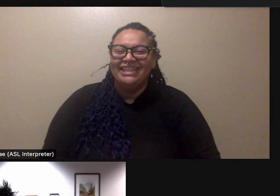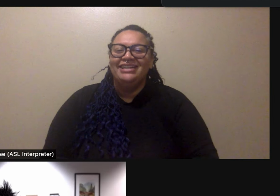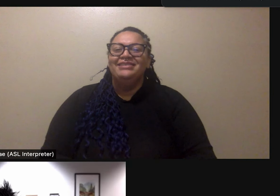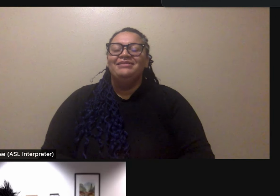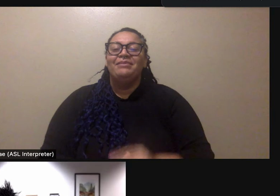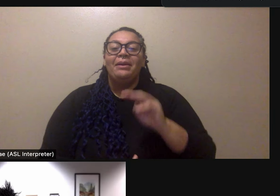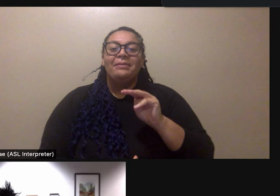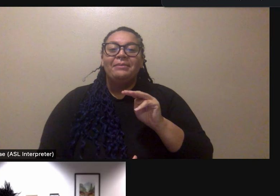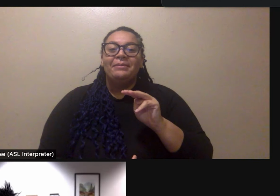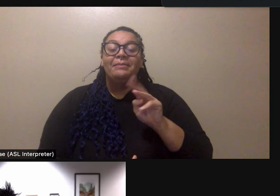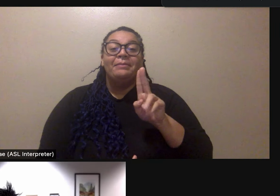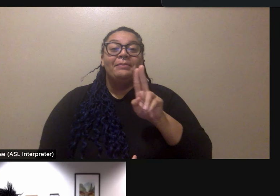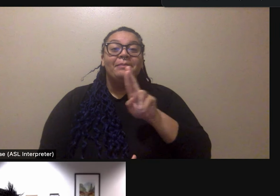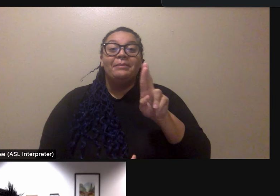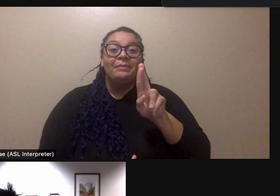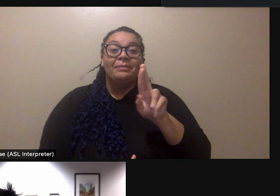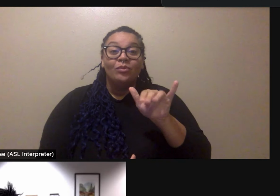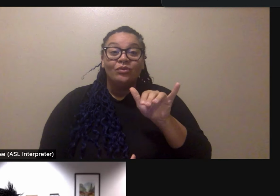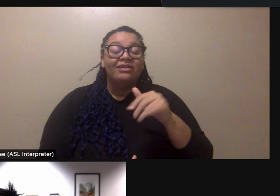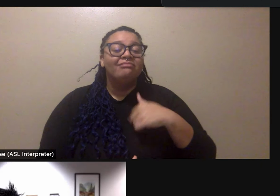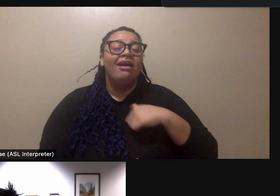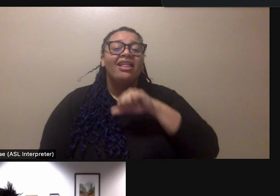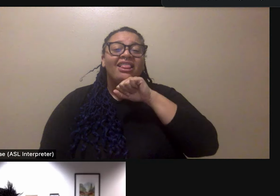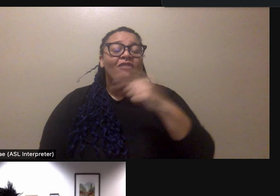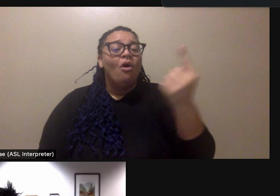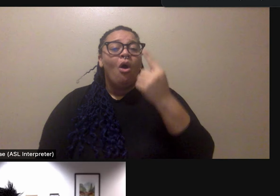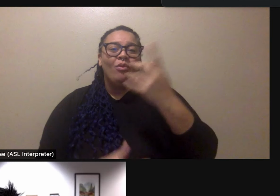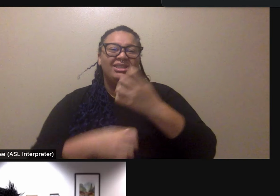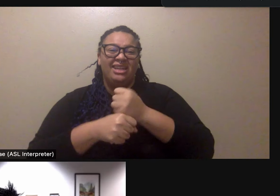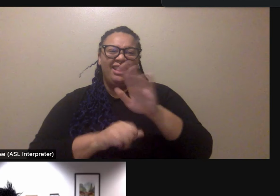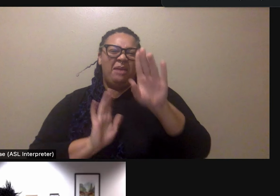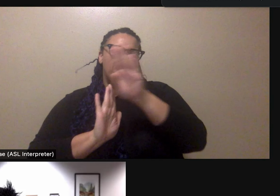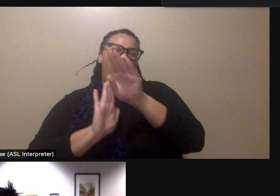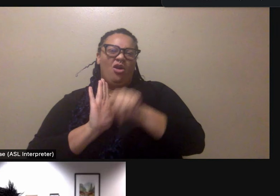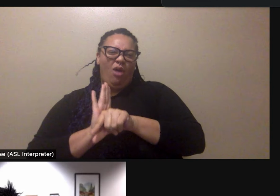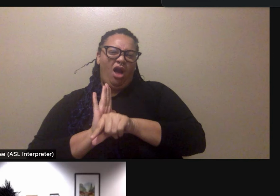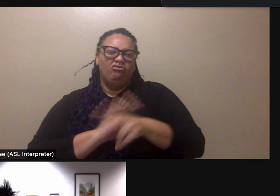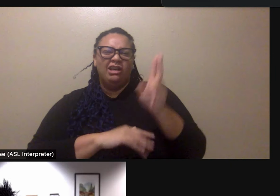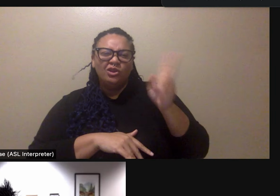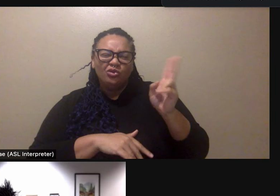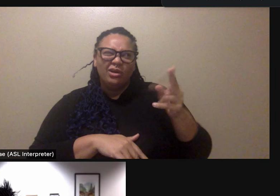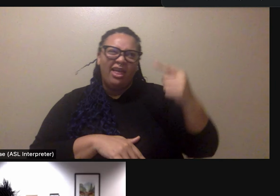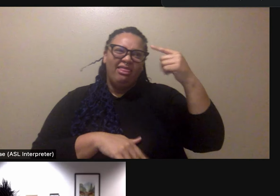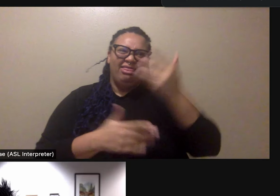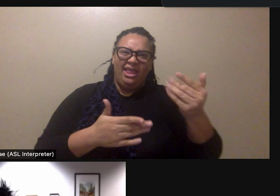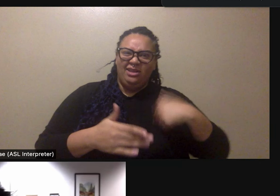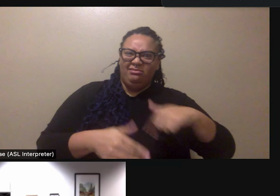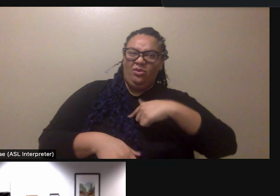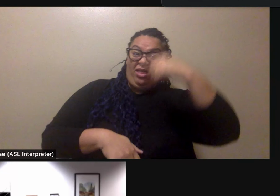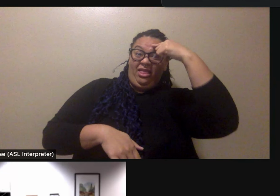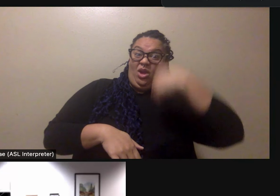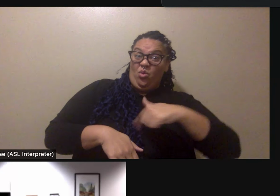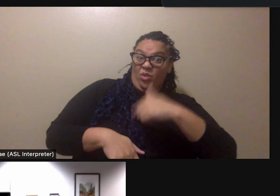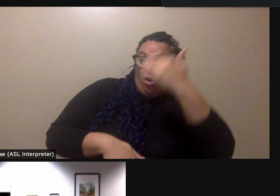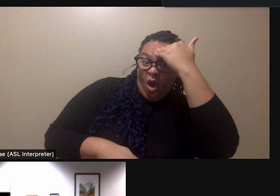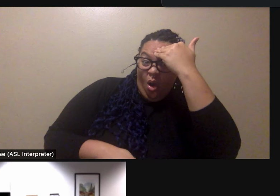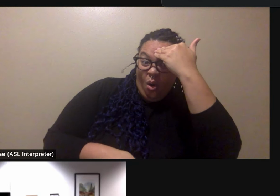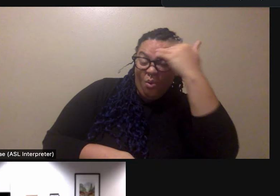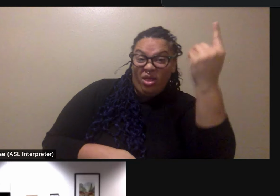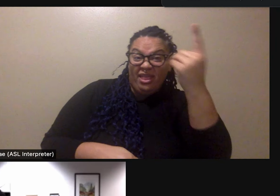Murray, I love always getting that backstory on things that we think we know stuff